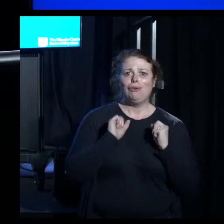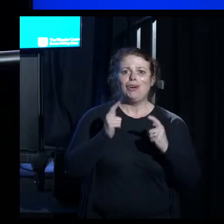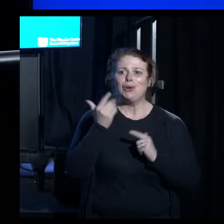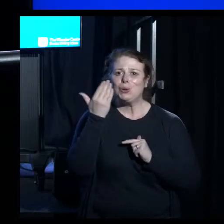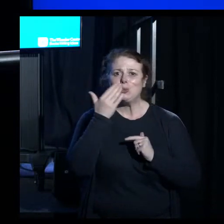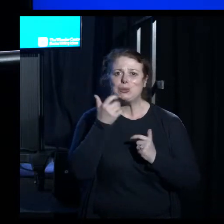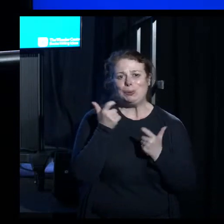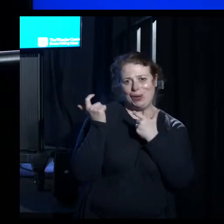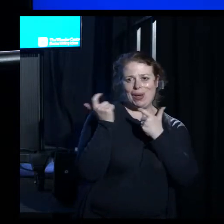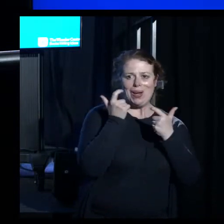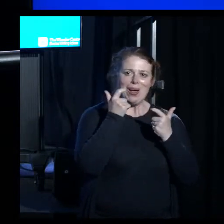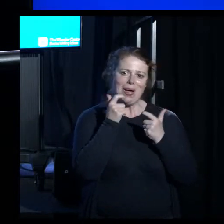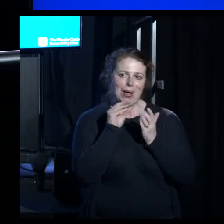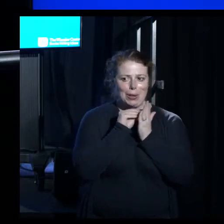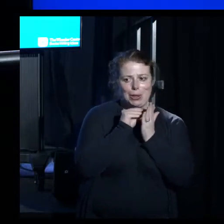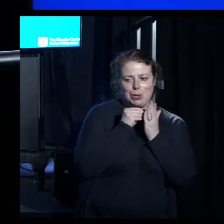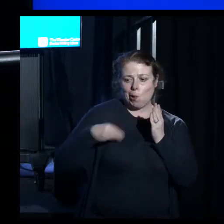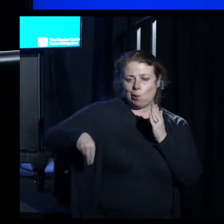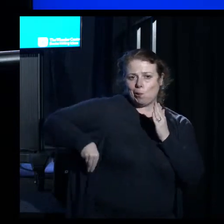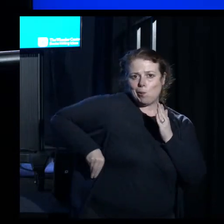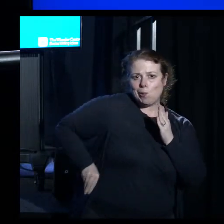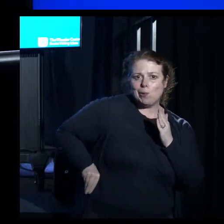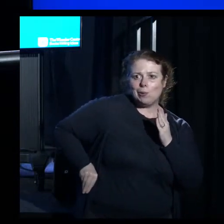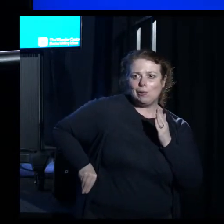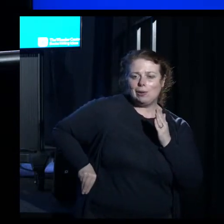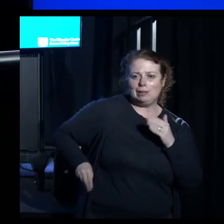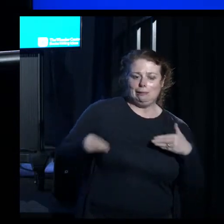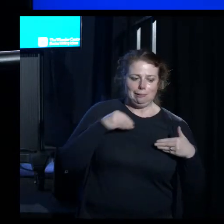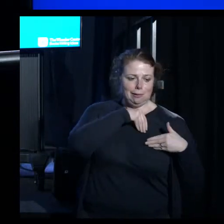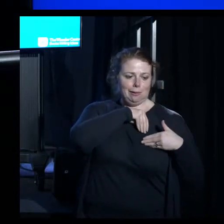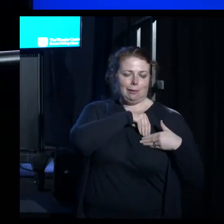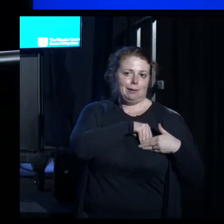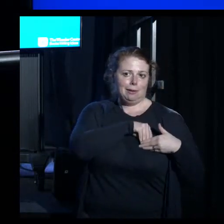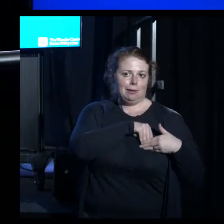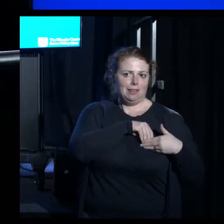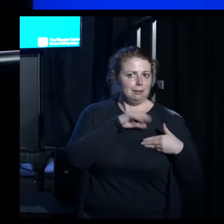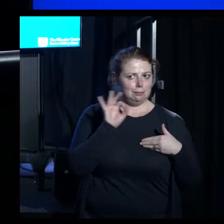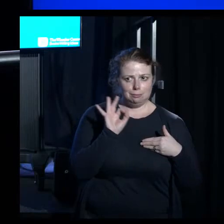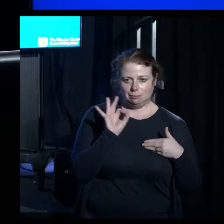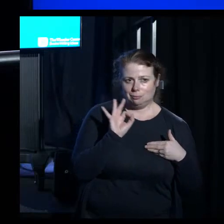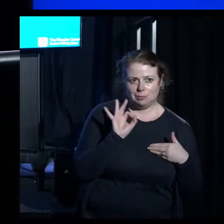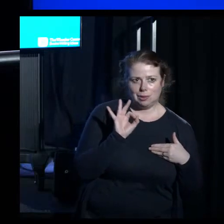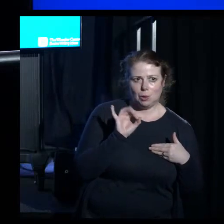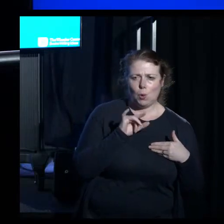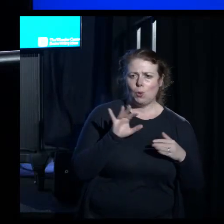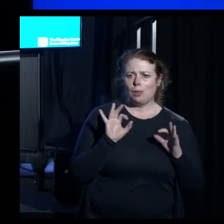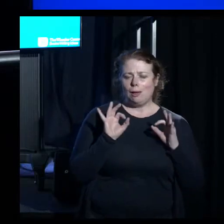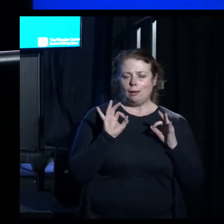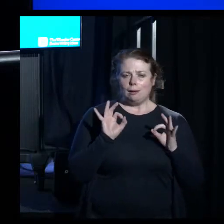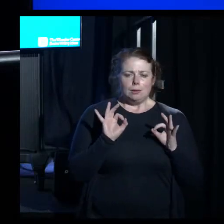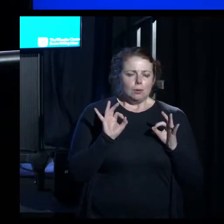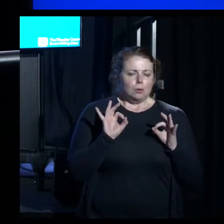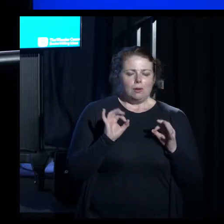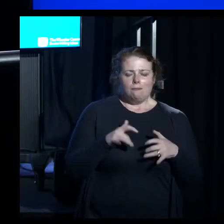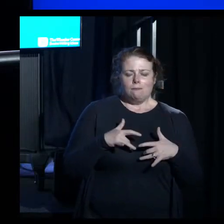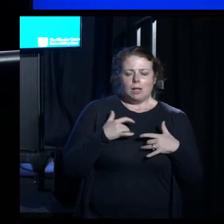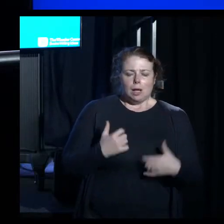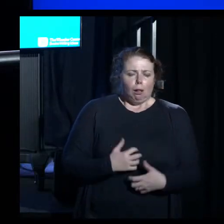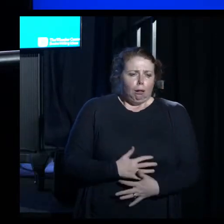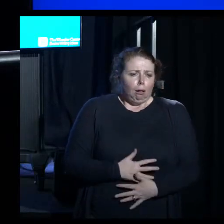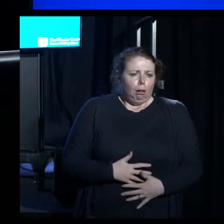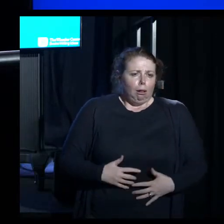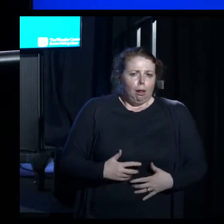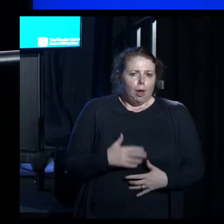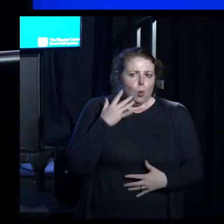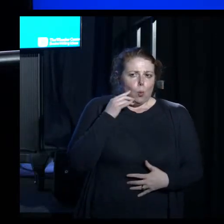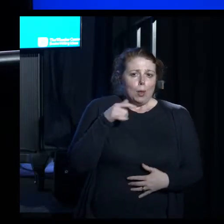schoolgirl notes tucked into the pockets of square-checked tunics, or that exquisite stomach churn you used to get when